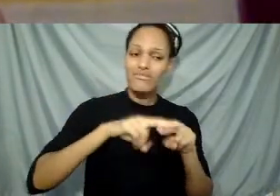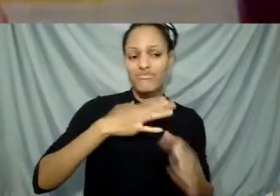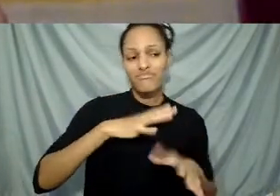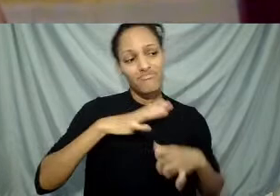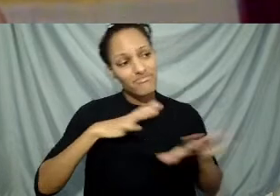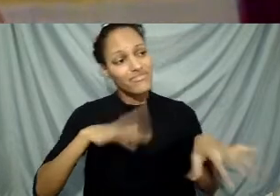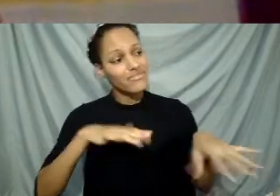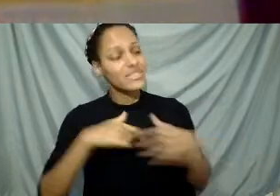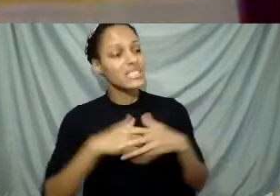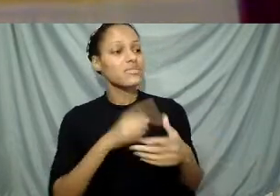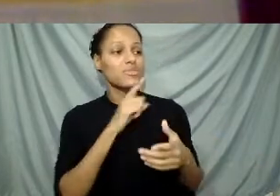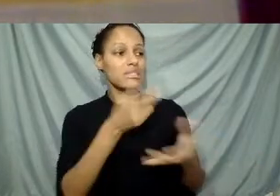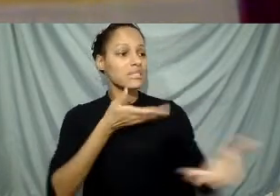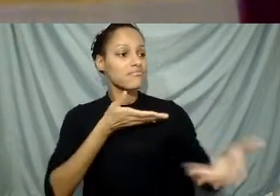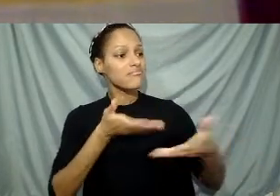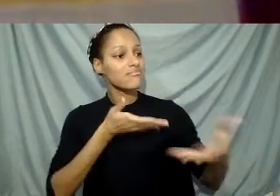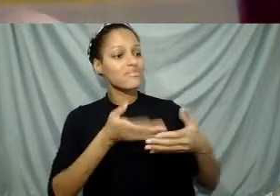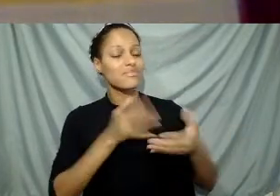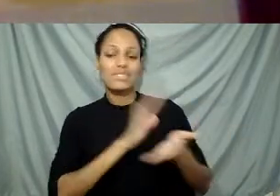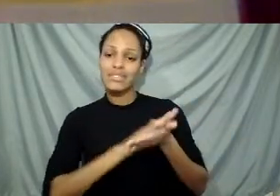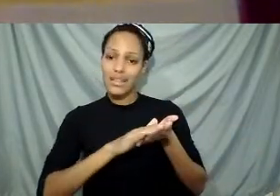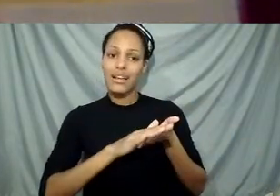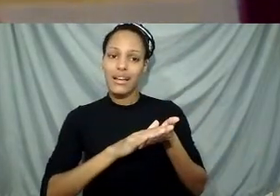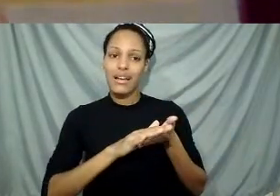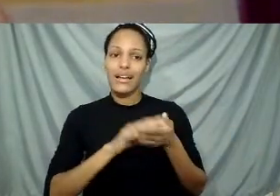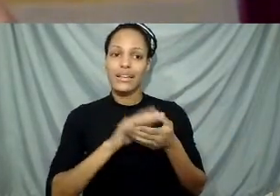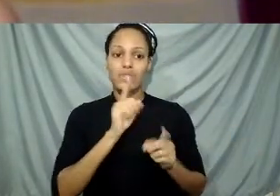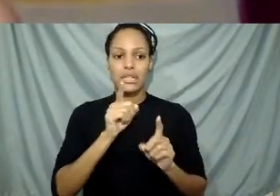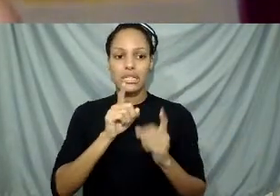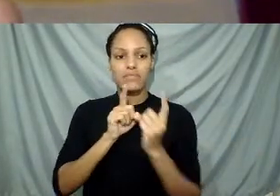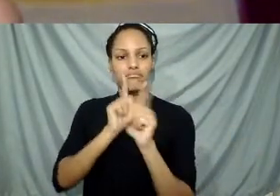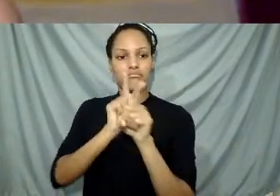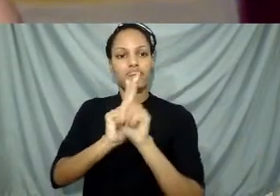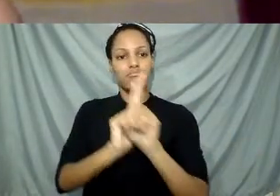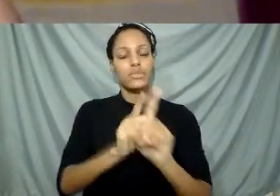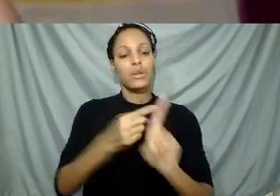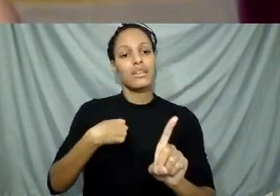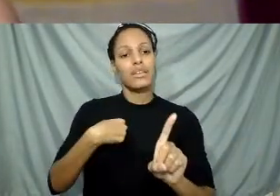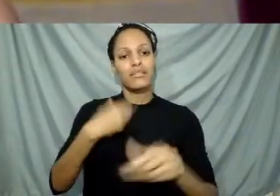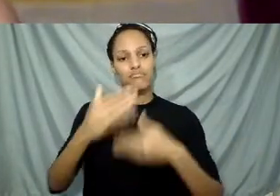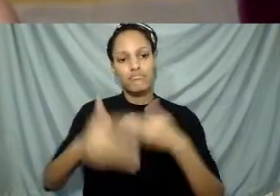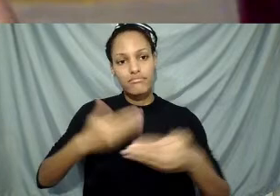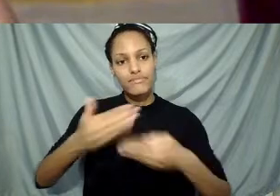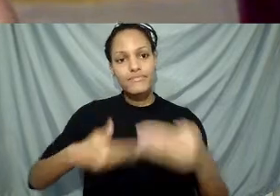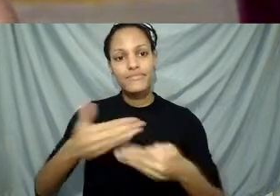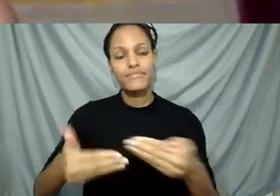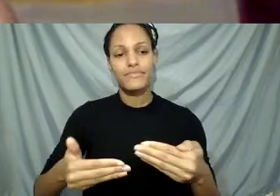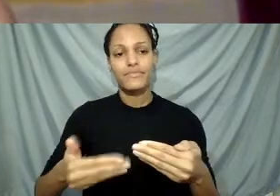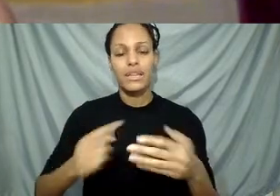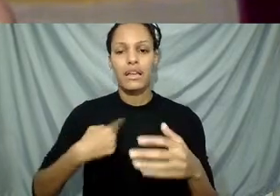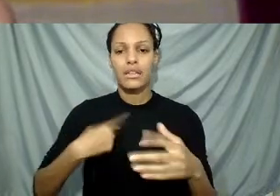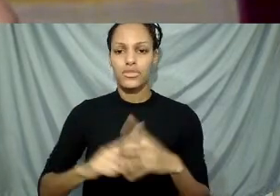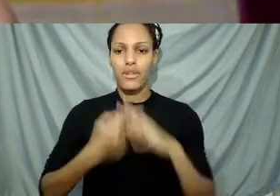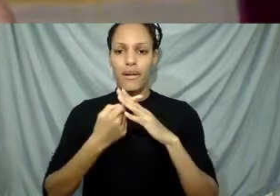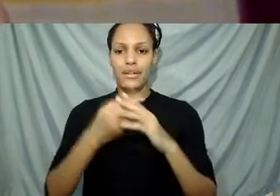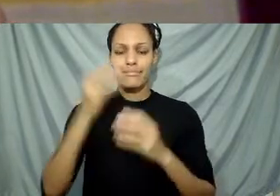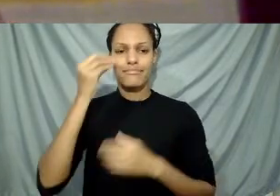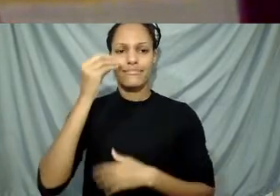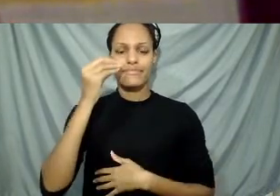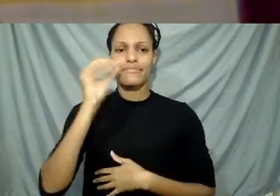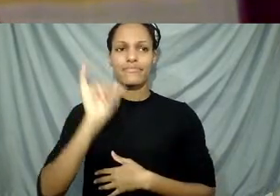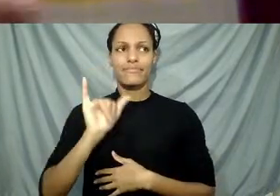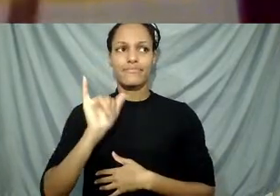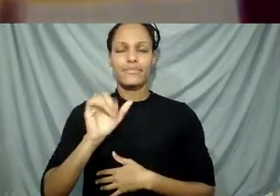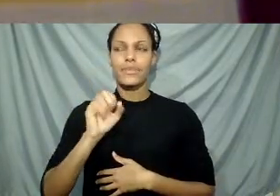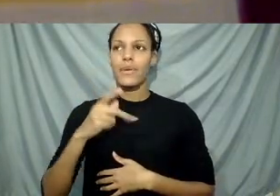person to mentor me through that transition where I started thinking like, okay, well, I can